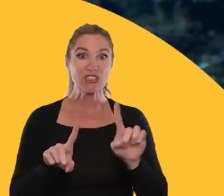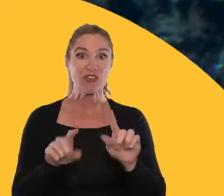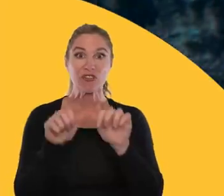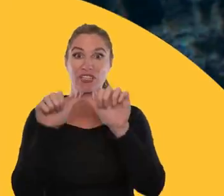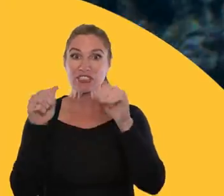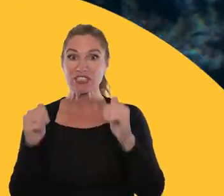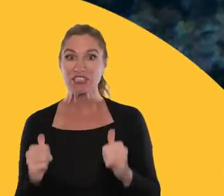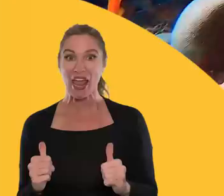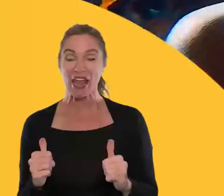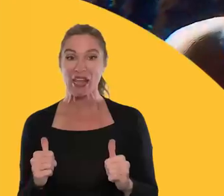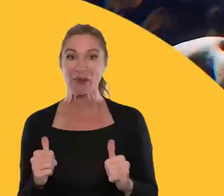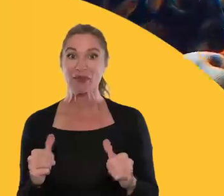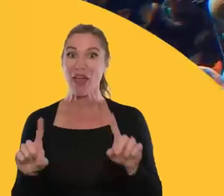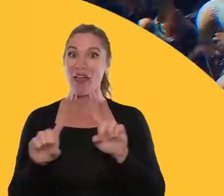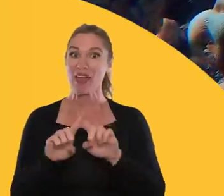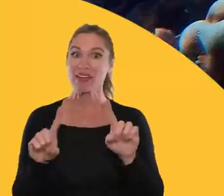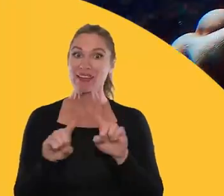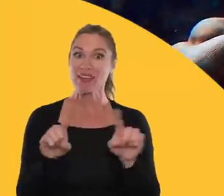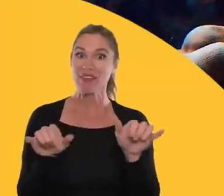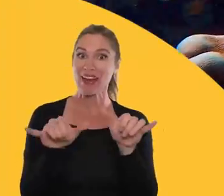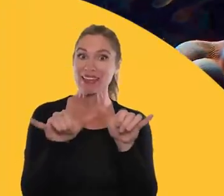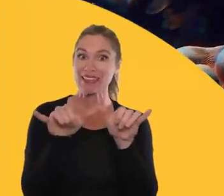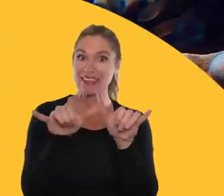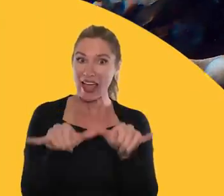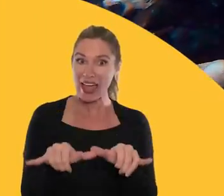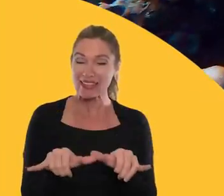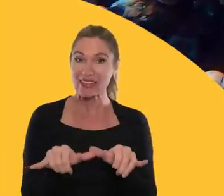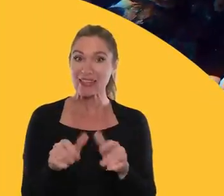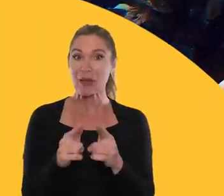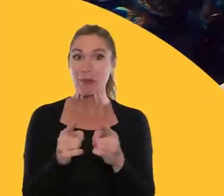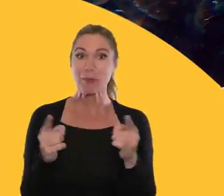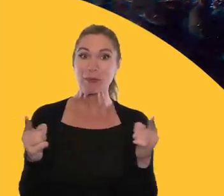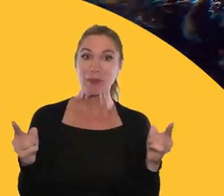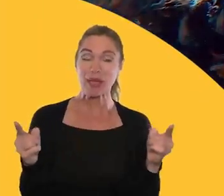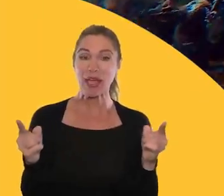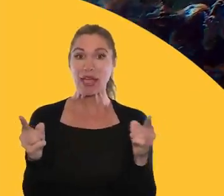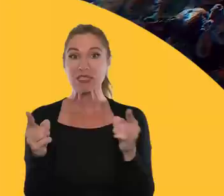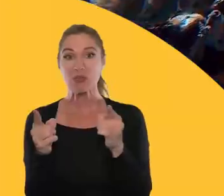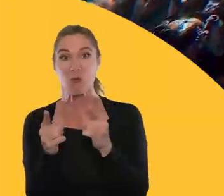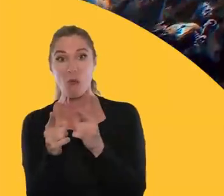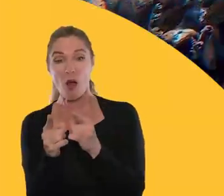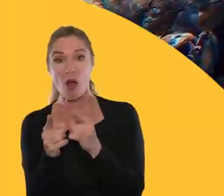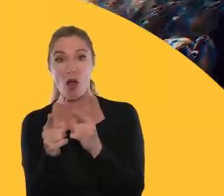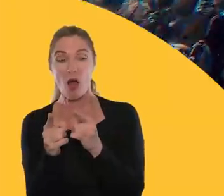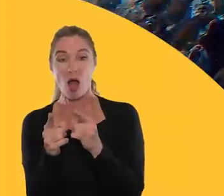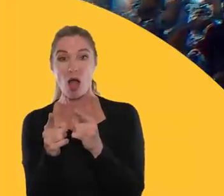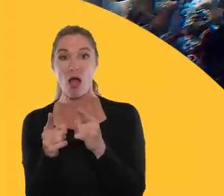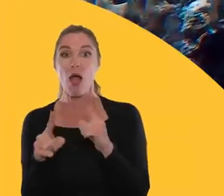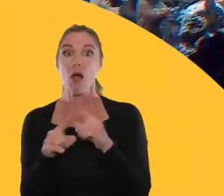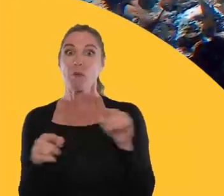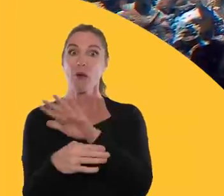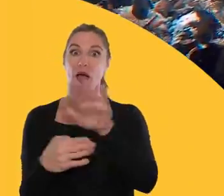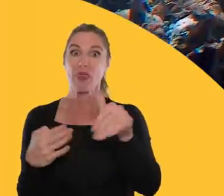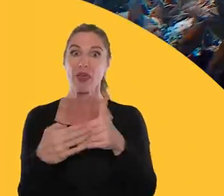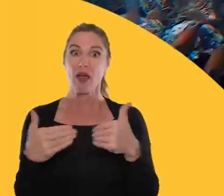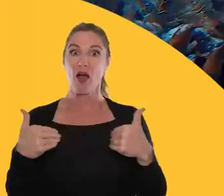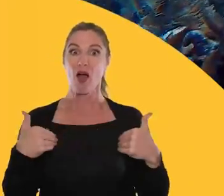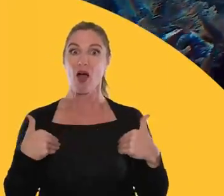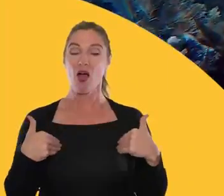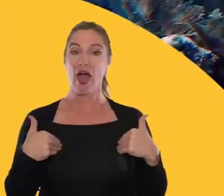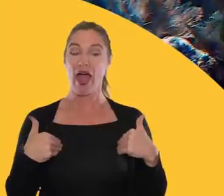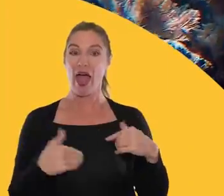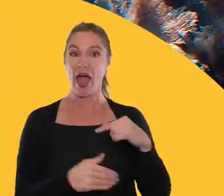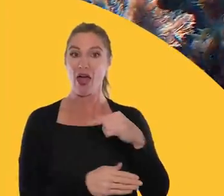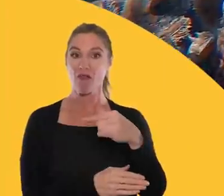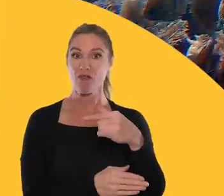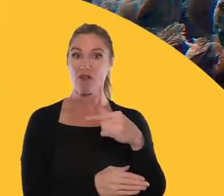Fish come in different shapes and different sizes, but they all have